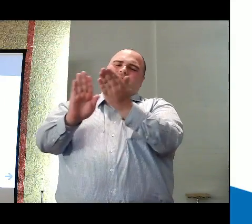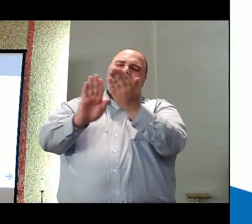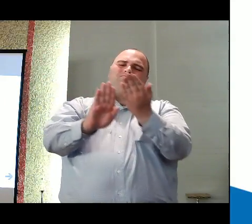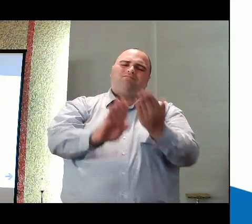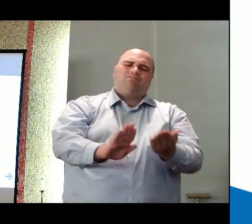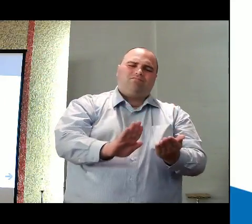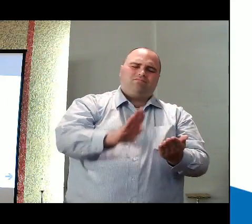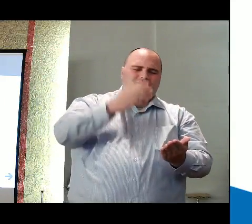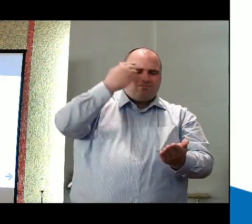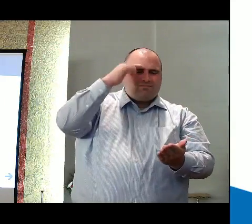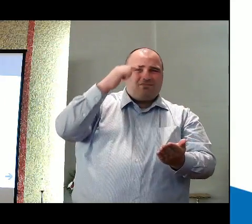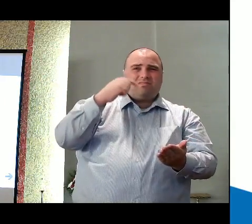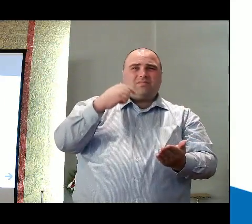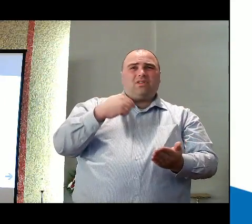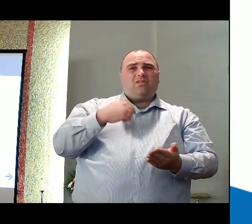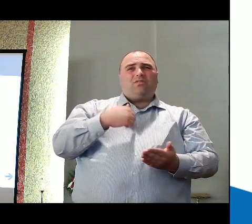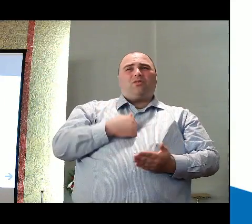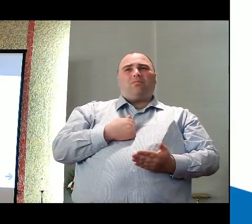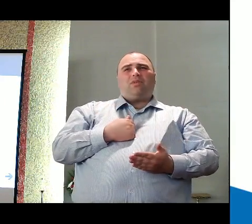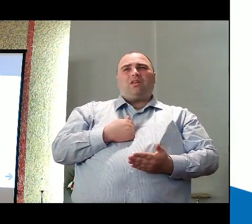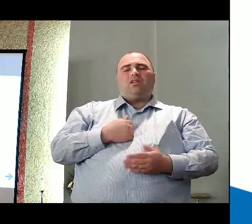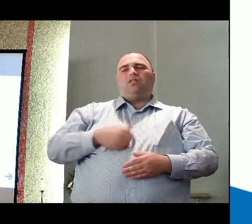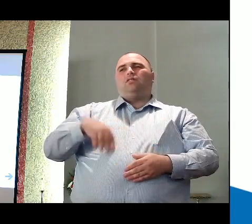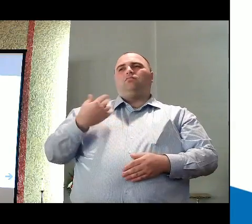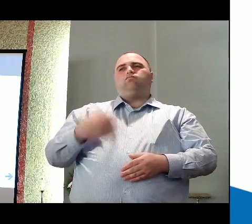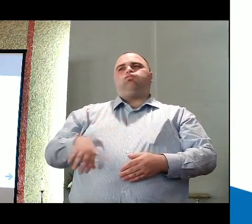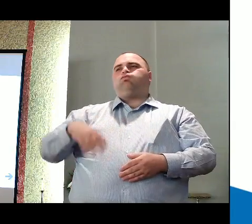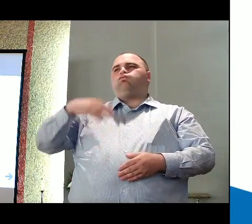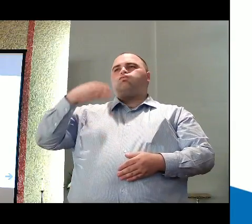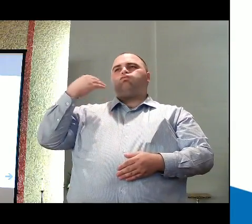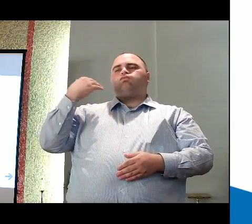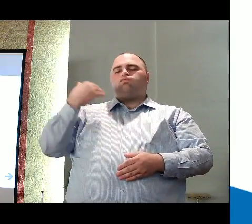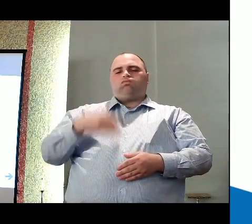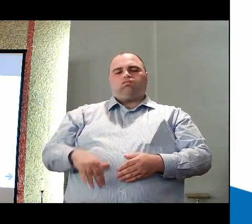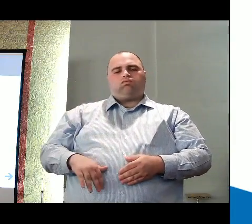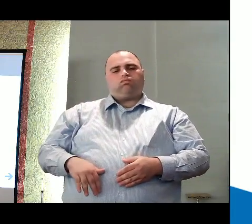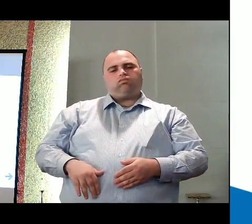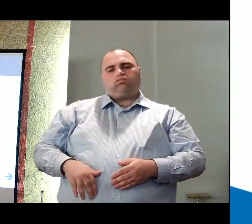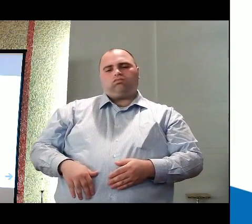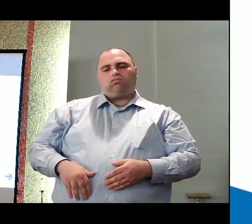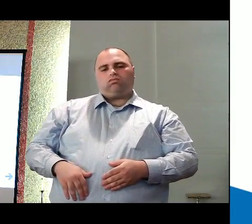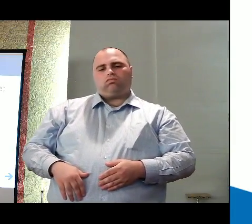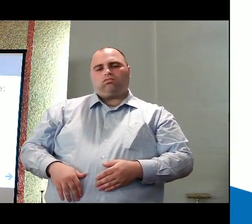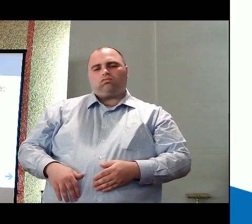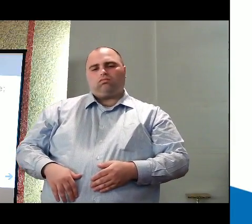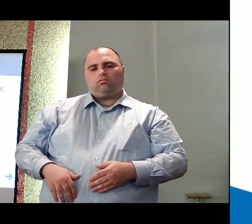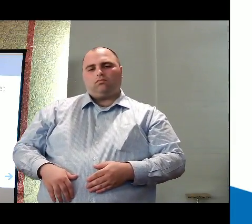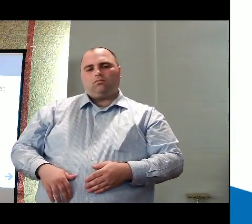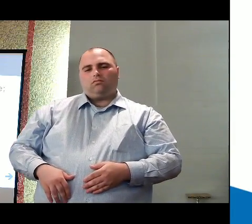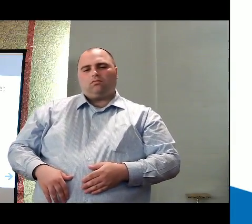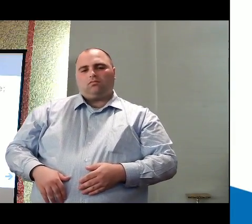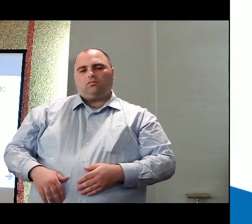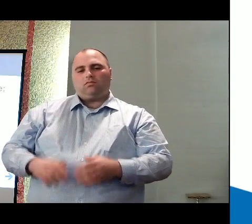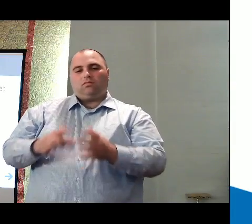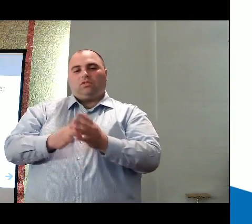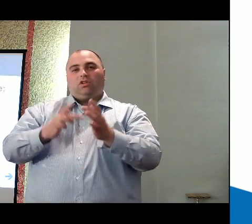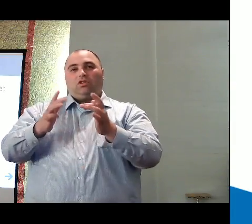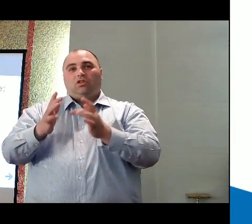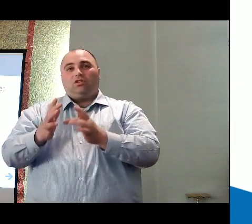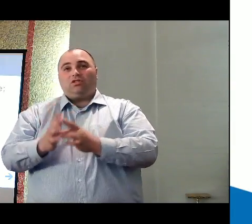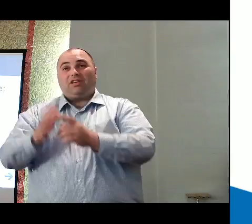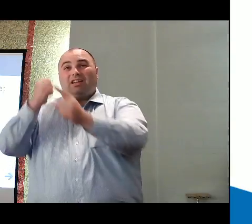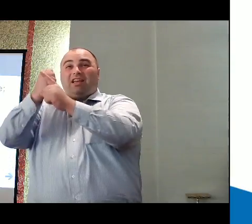You, my God, would die for me?